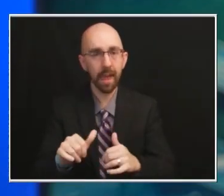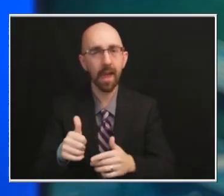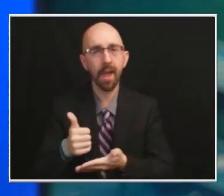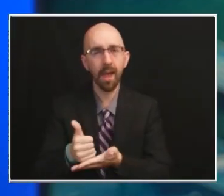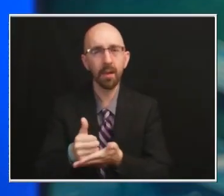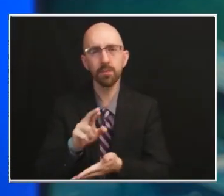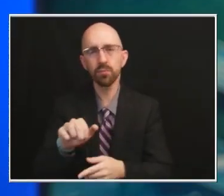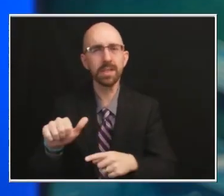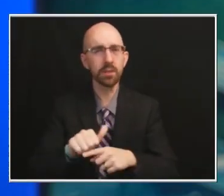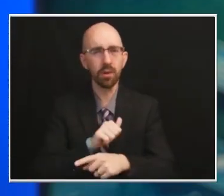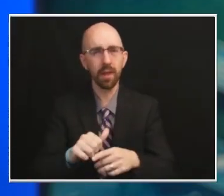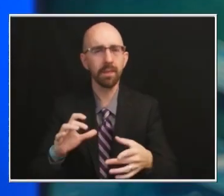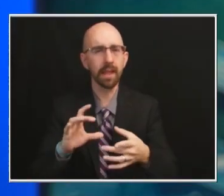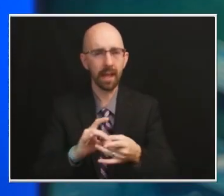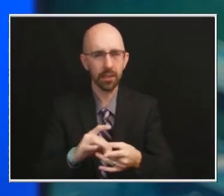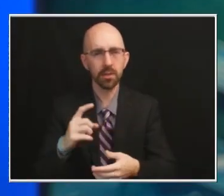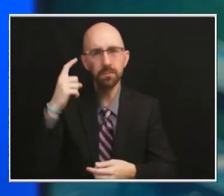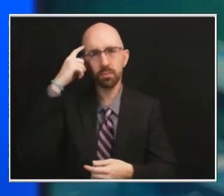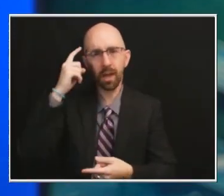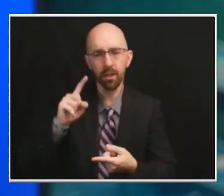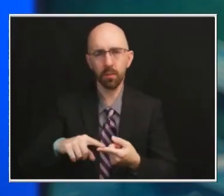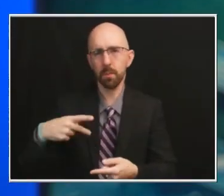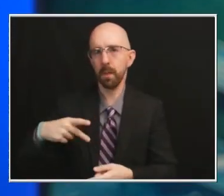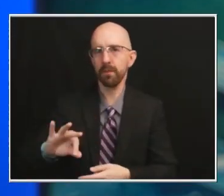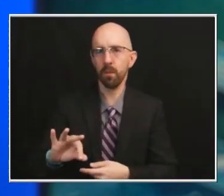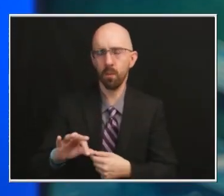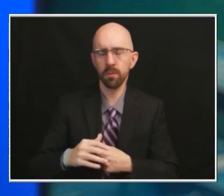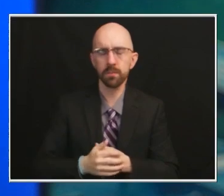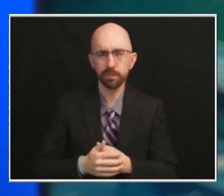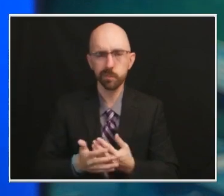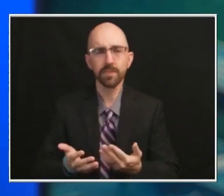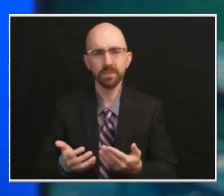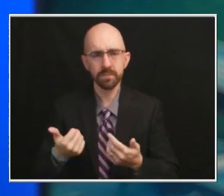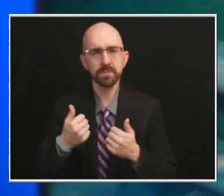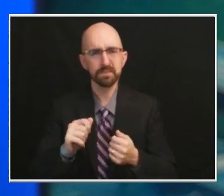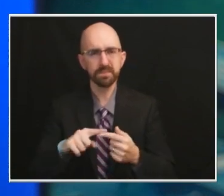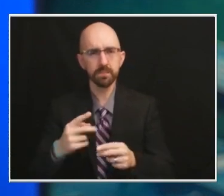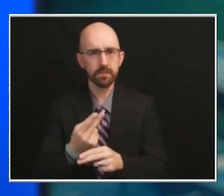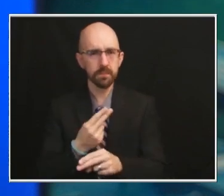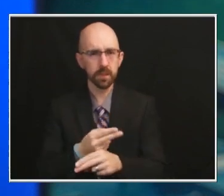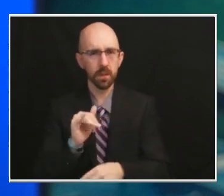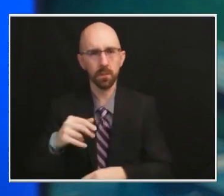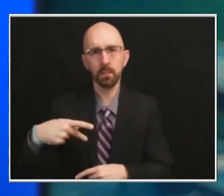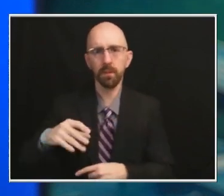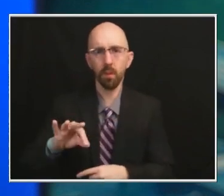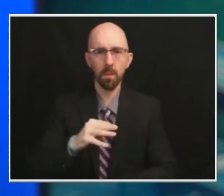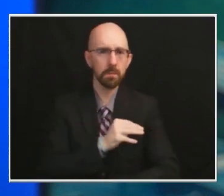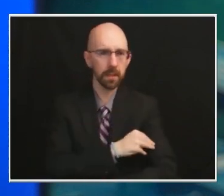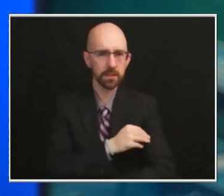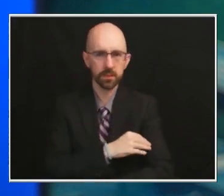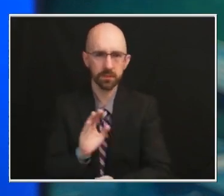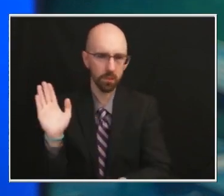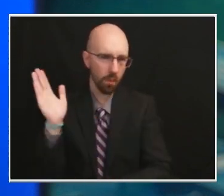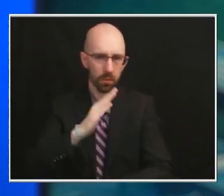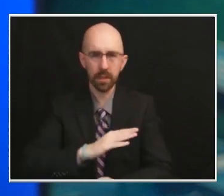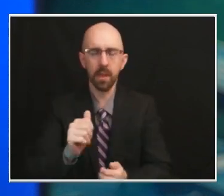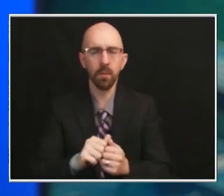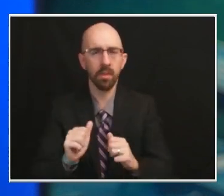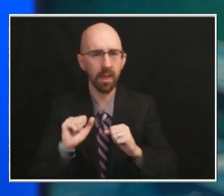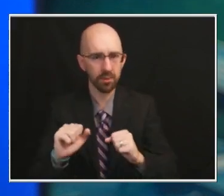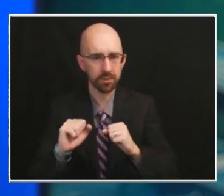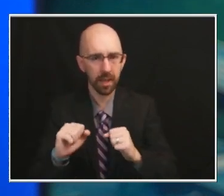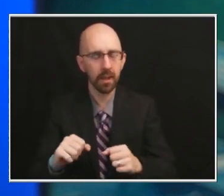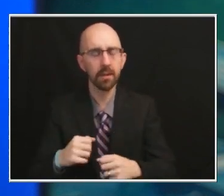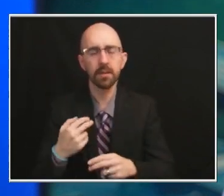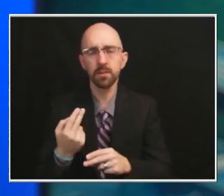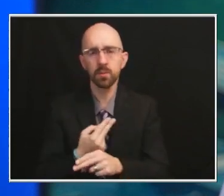from the brain to the pelvic floor. And then trying to use those pelvic floor muscles throughout the day with exercise, use them